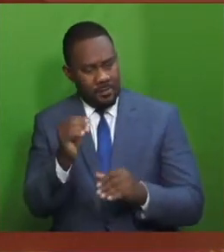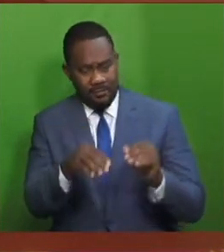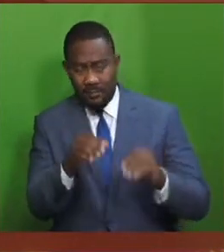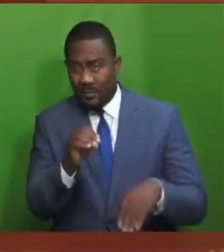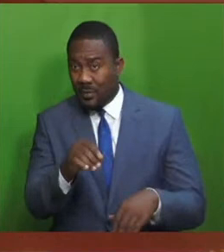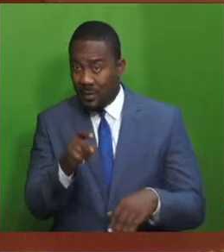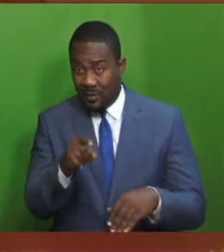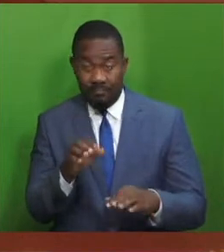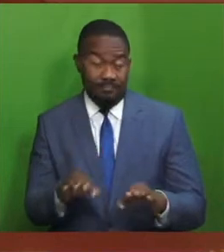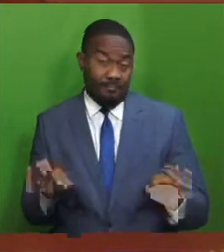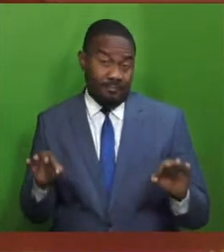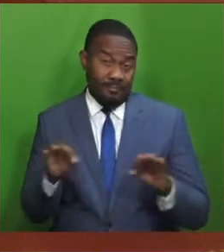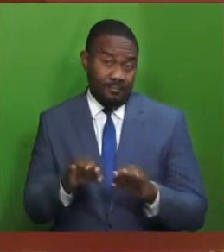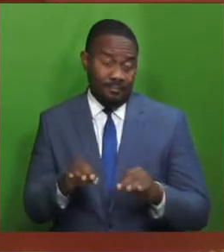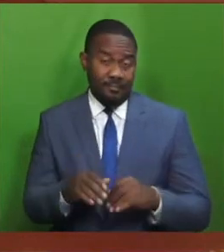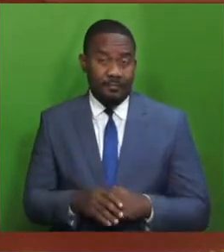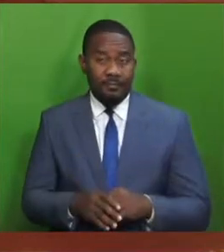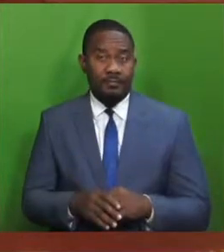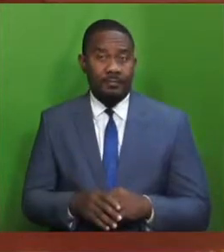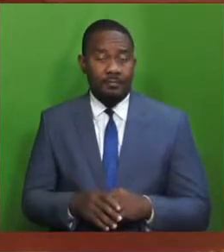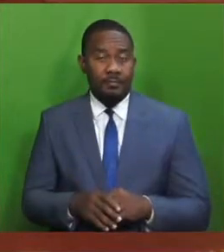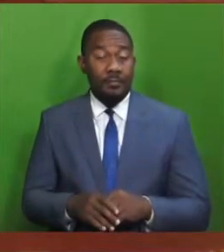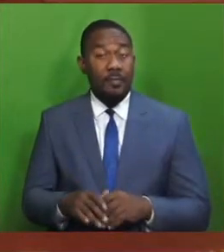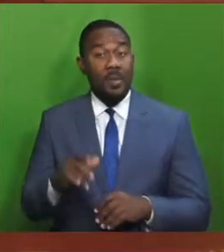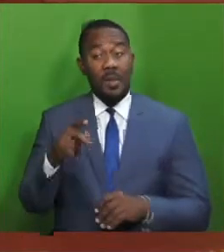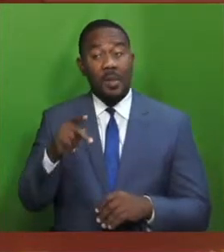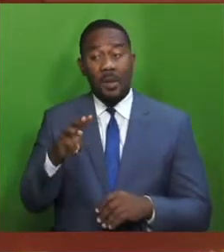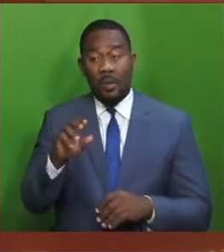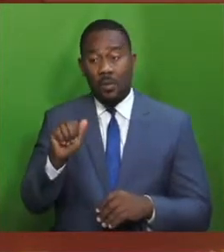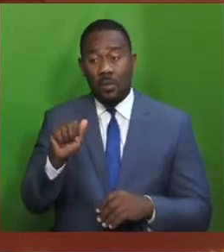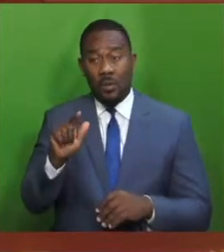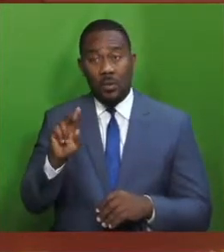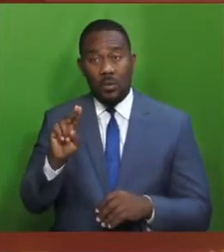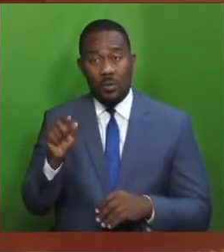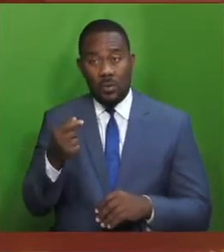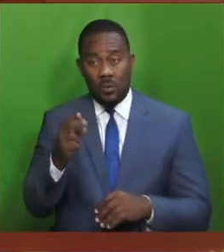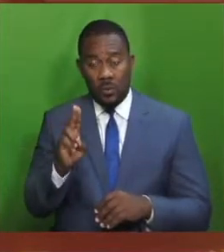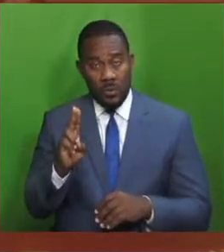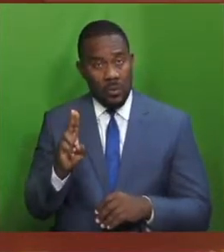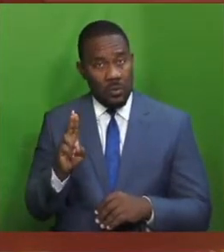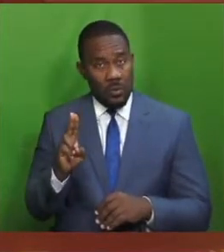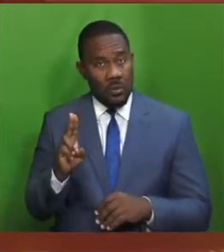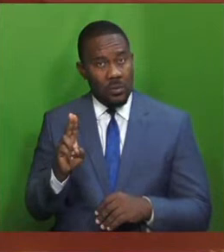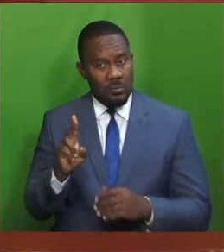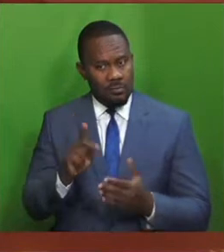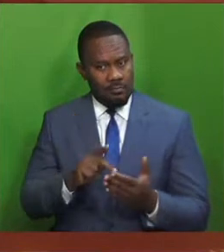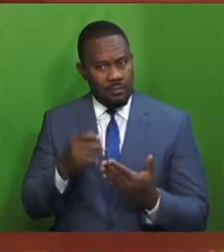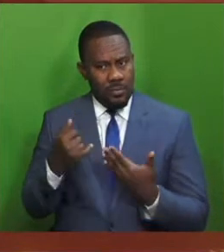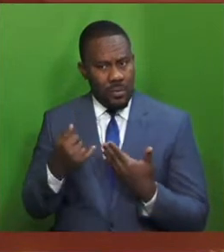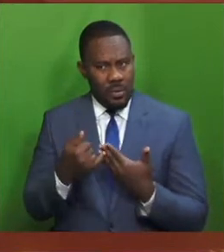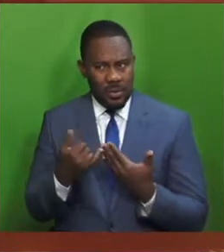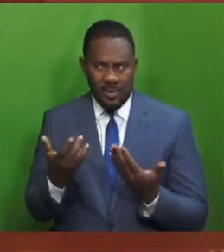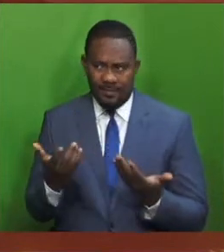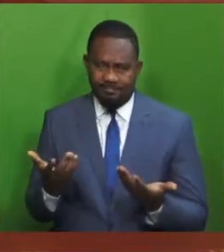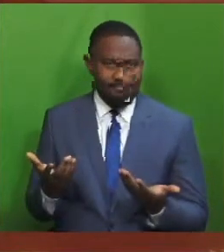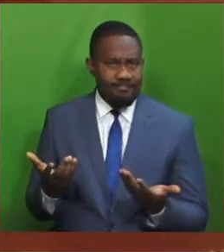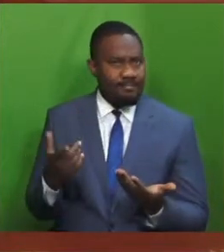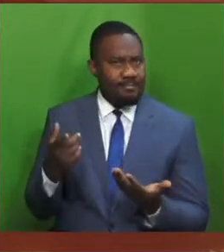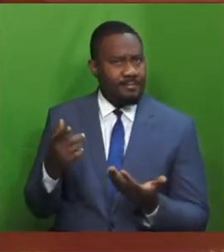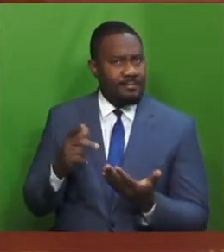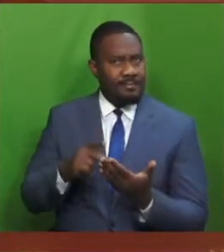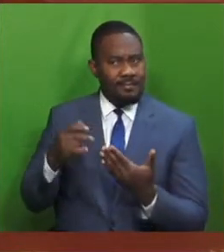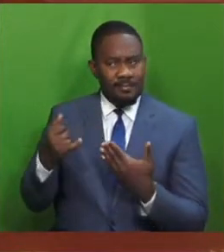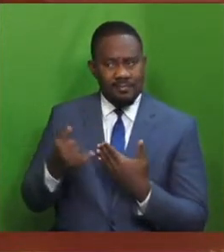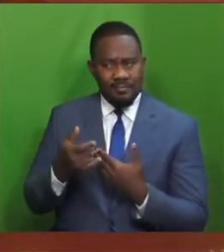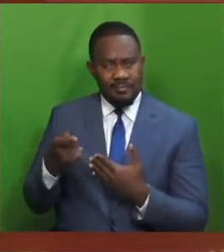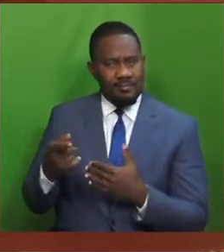to the Palugu project? What's the status, Mr. Speaker? We asked. They came here overnight and said Parliament should